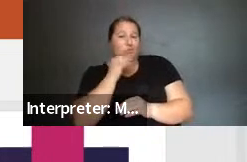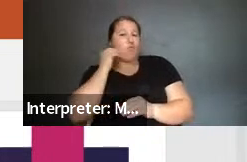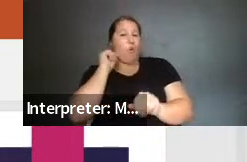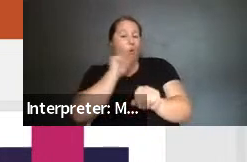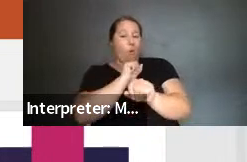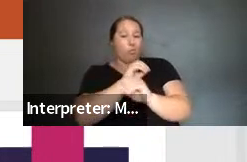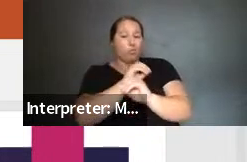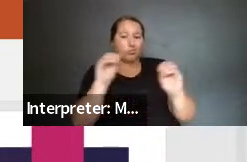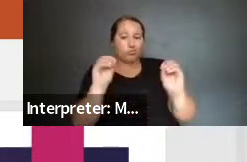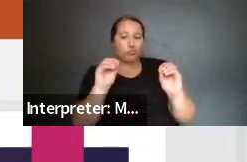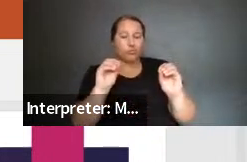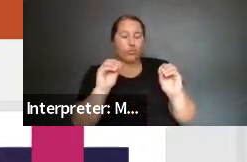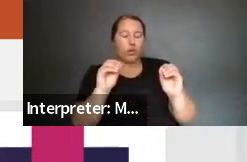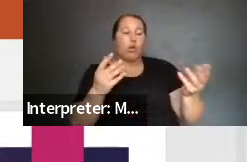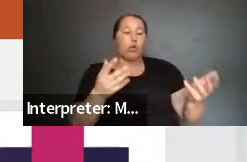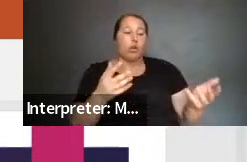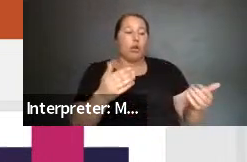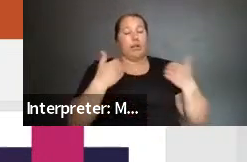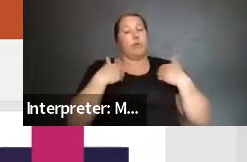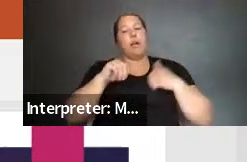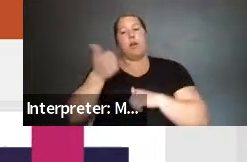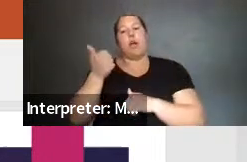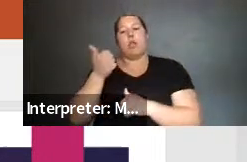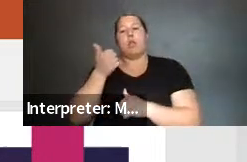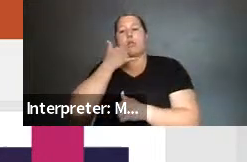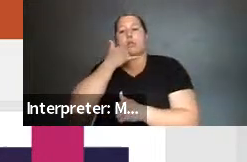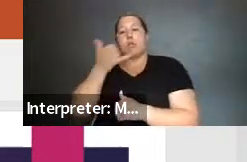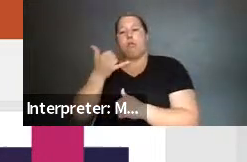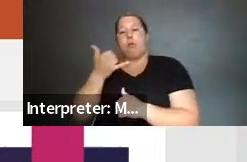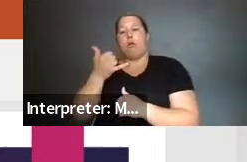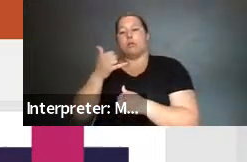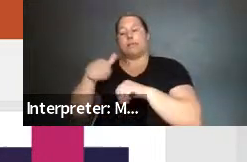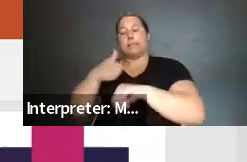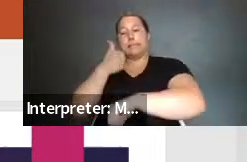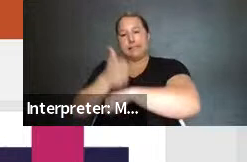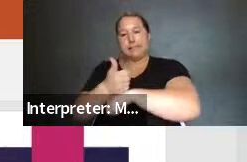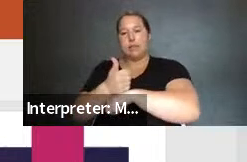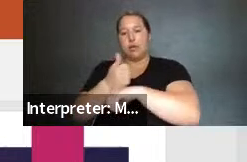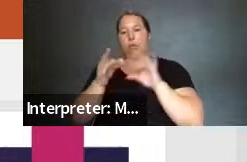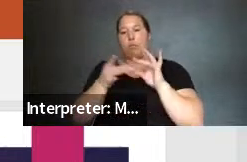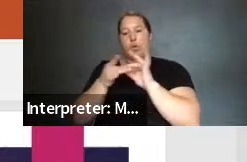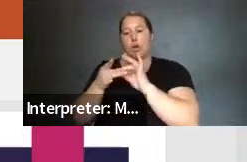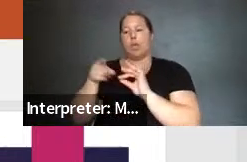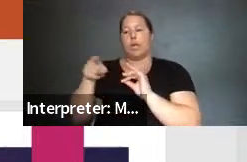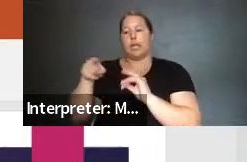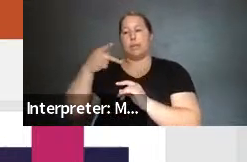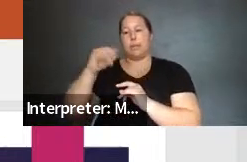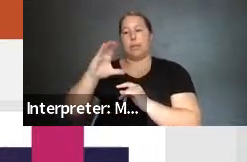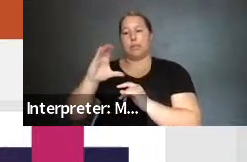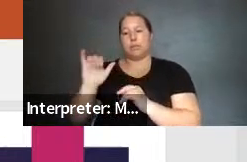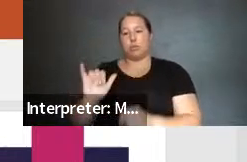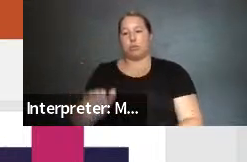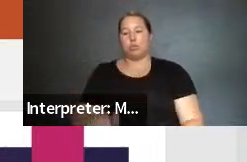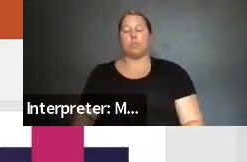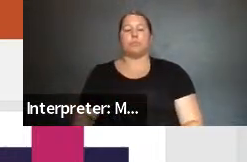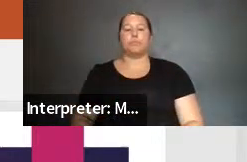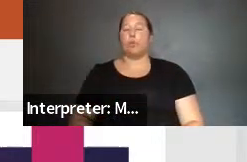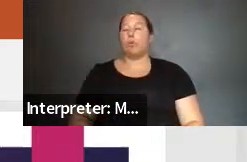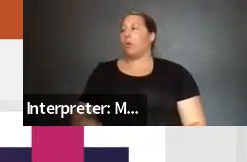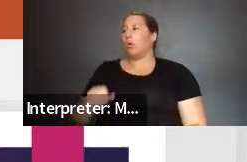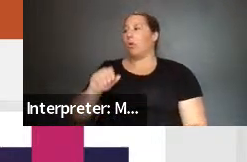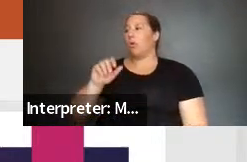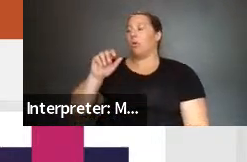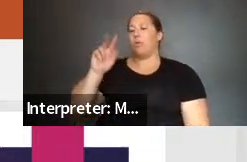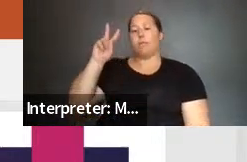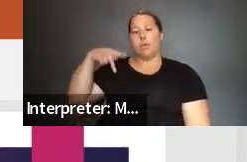other protocols in place to address what's considered just homelessness. So these are primarily the calls